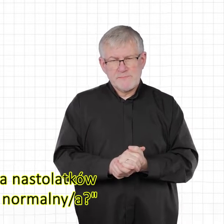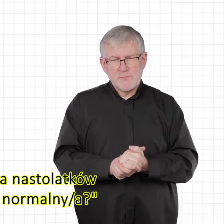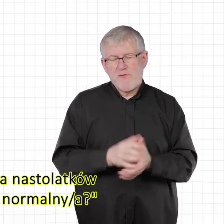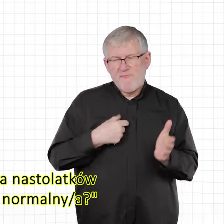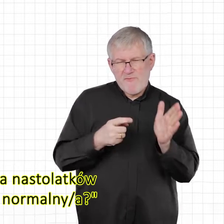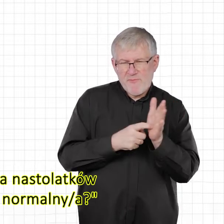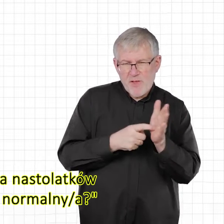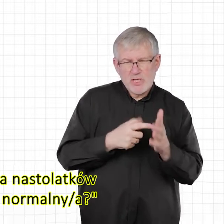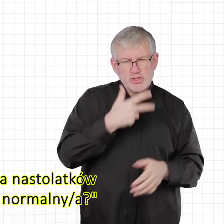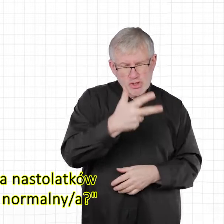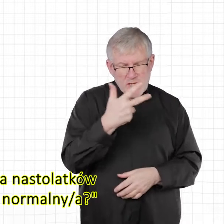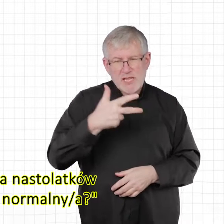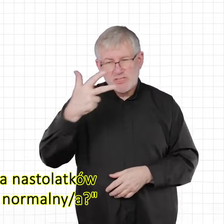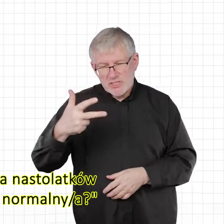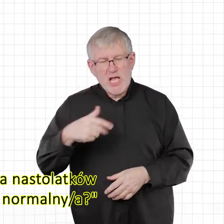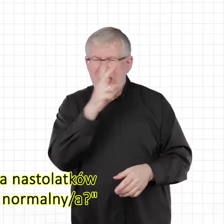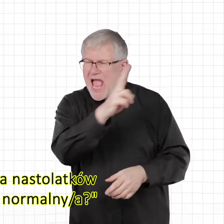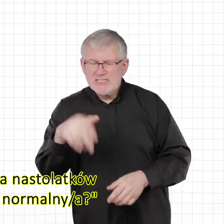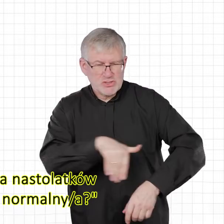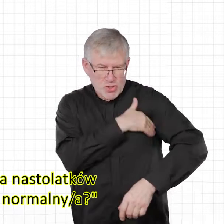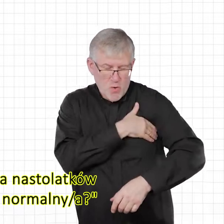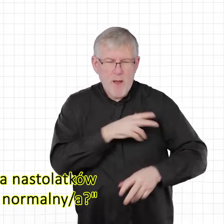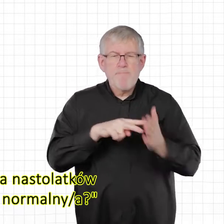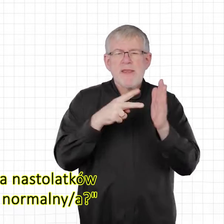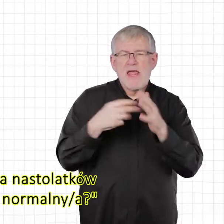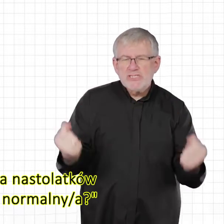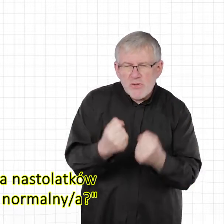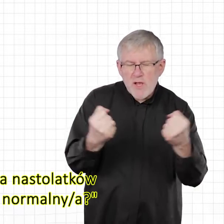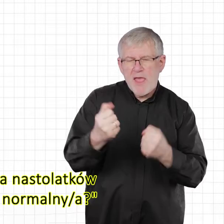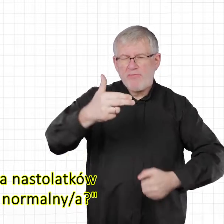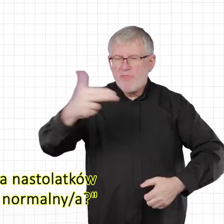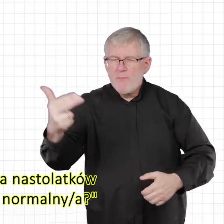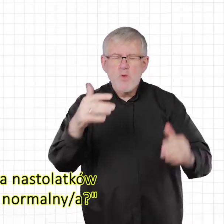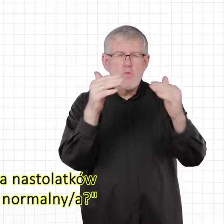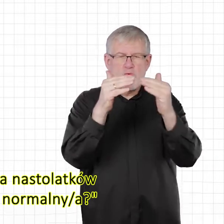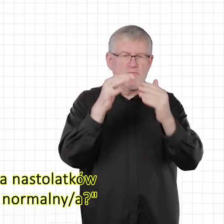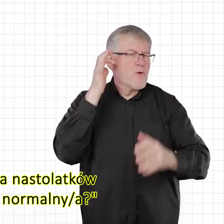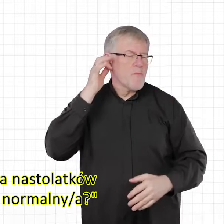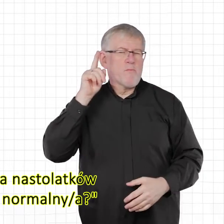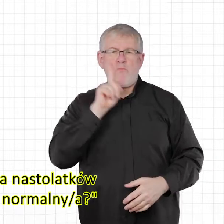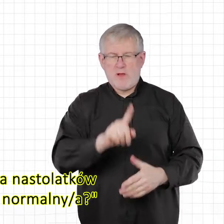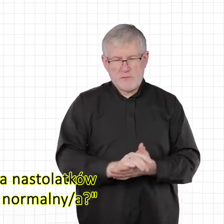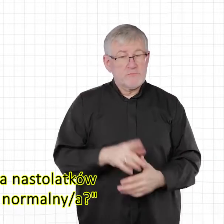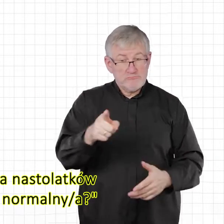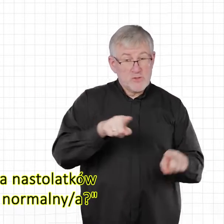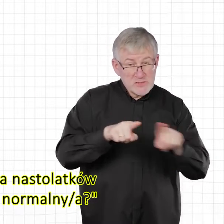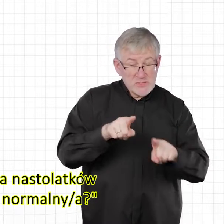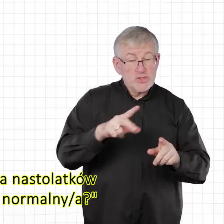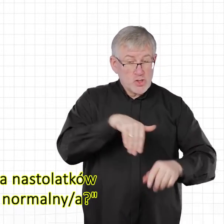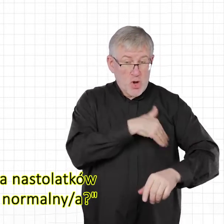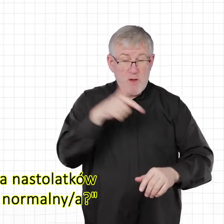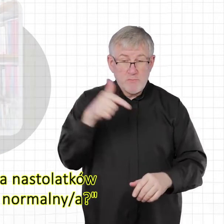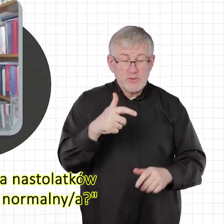seminars for teenagers. Like we have one that's called like, "Are you normal?" It's like, I don't know if you use the word